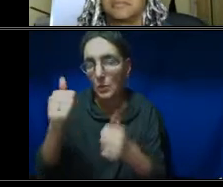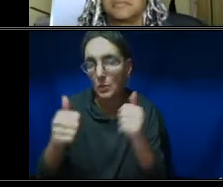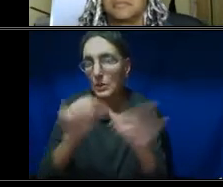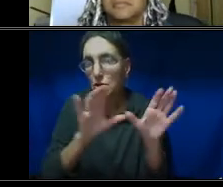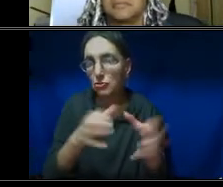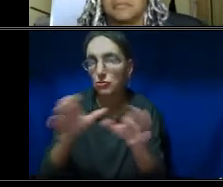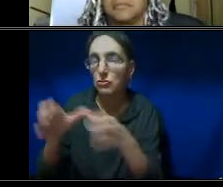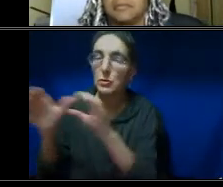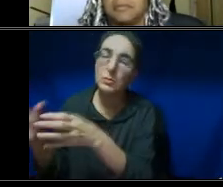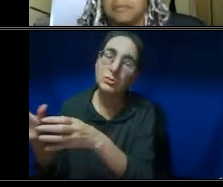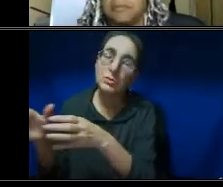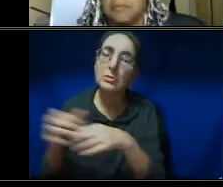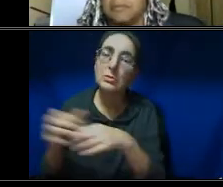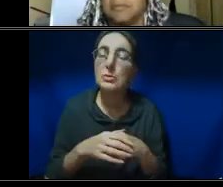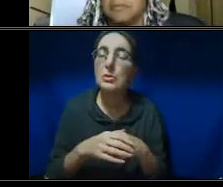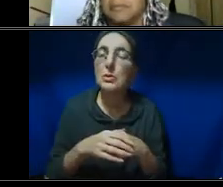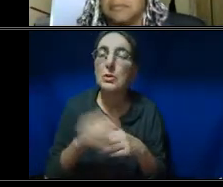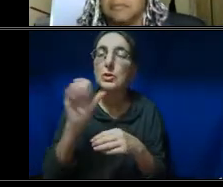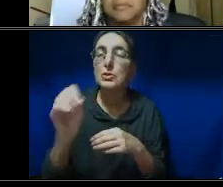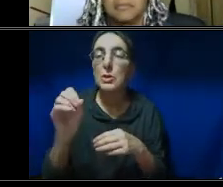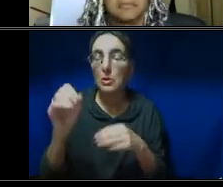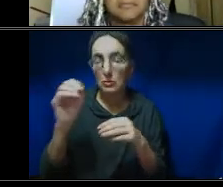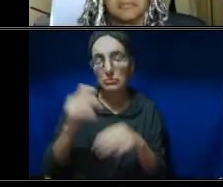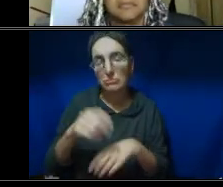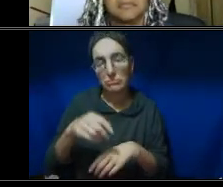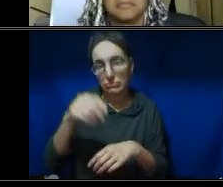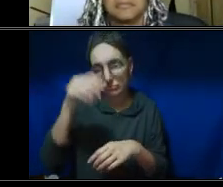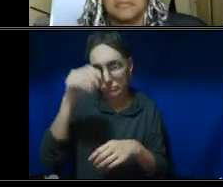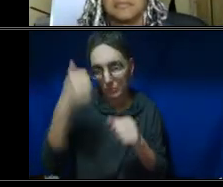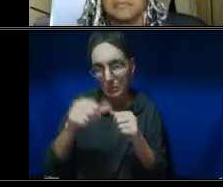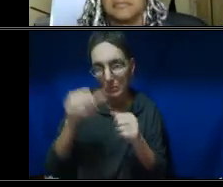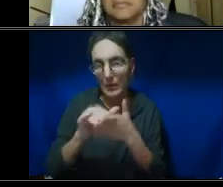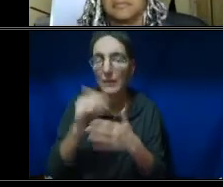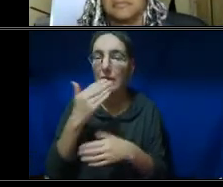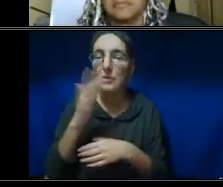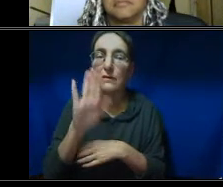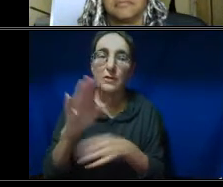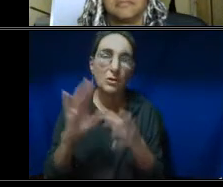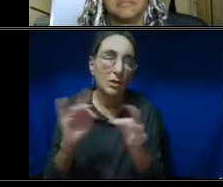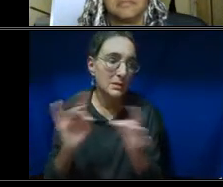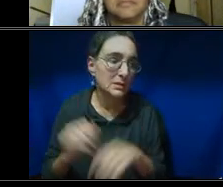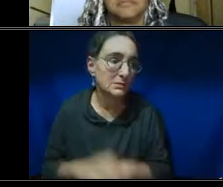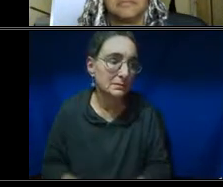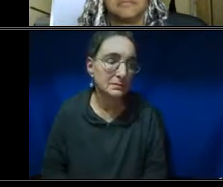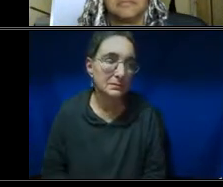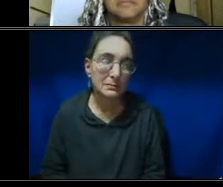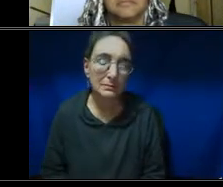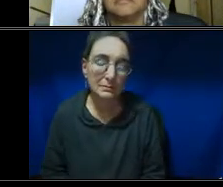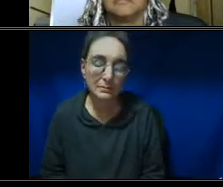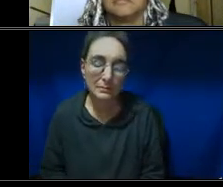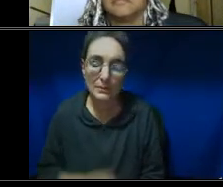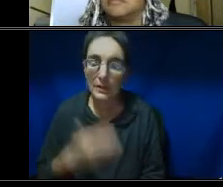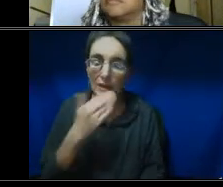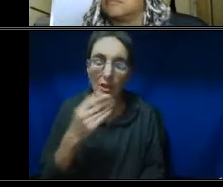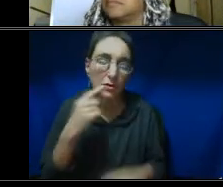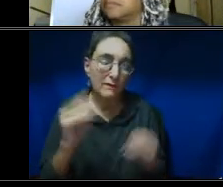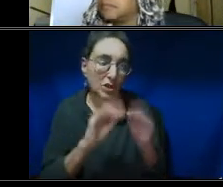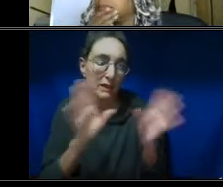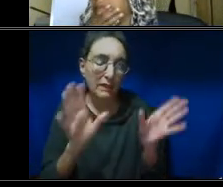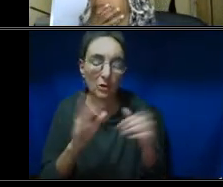there. So definitely keeping that in mind. Thank you for your comments, Yvette. Got it. Thank you for clarifying. I thought